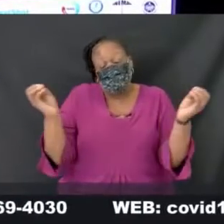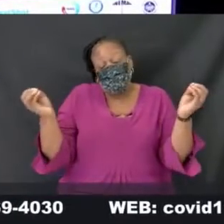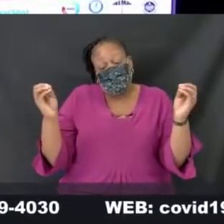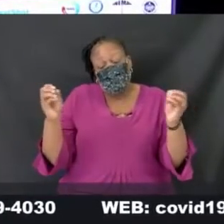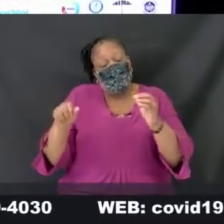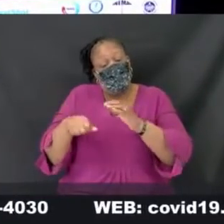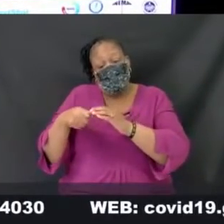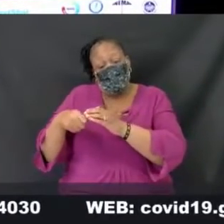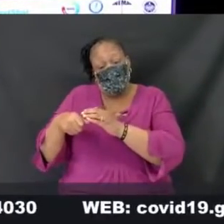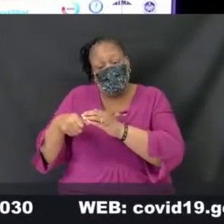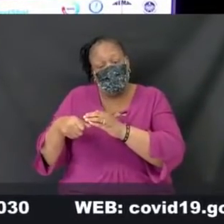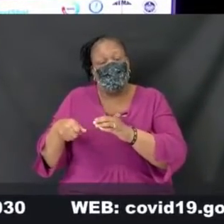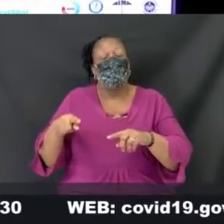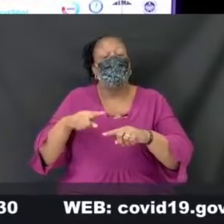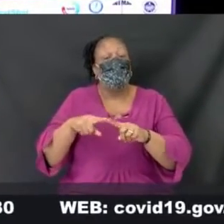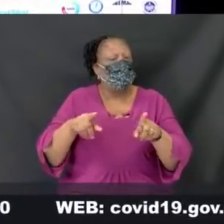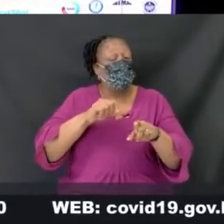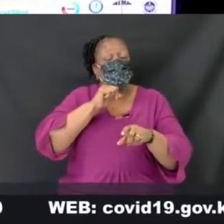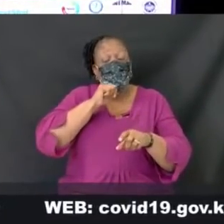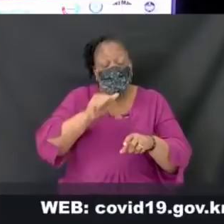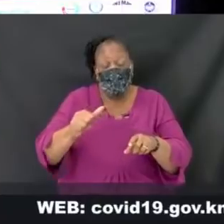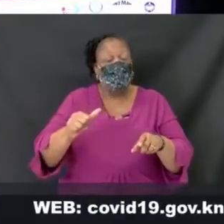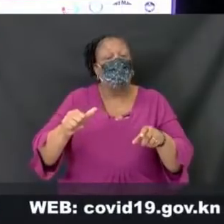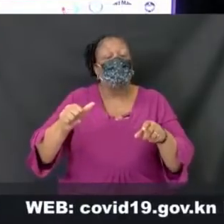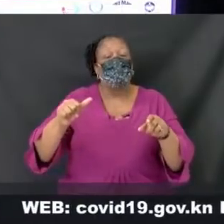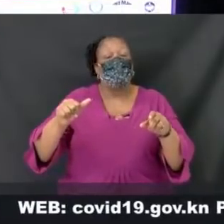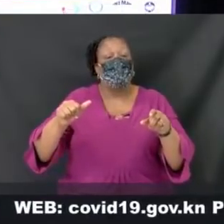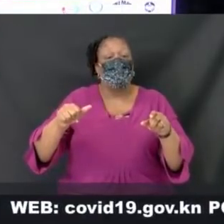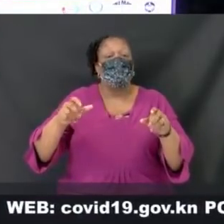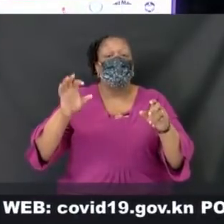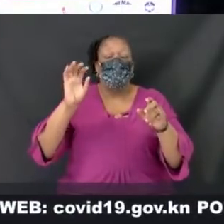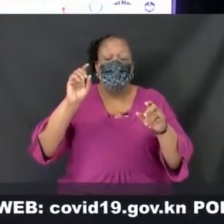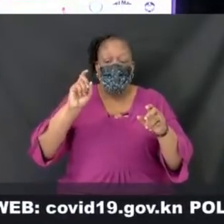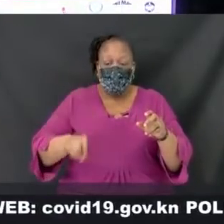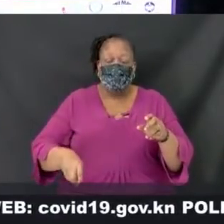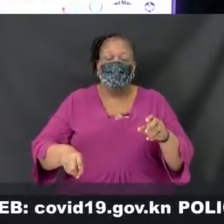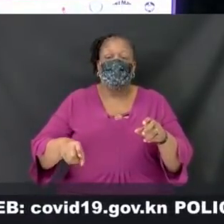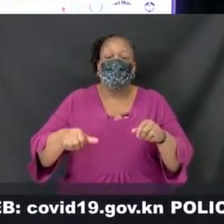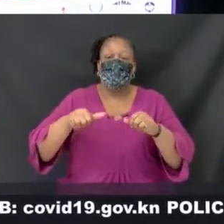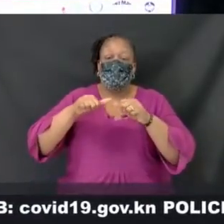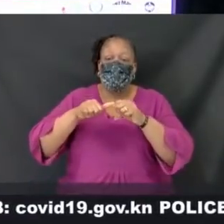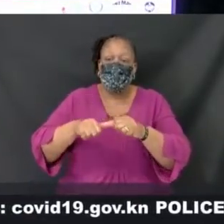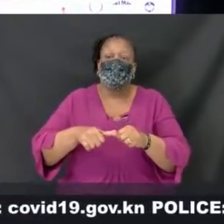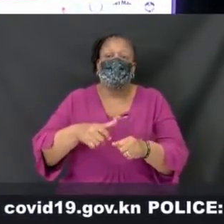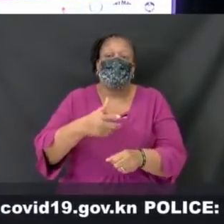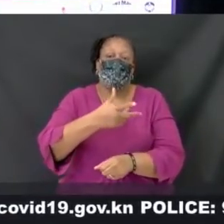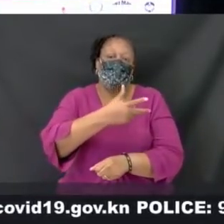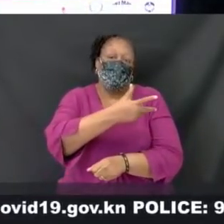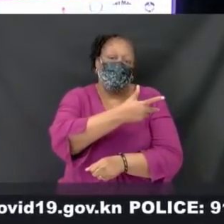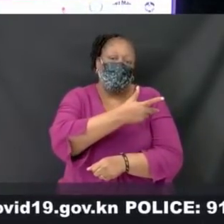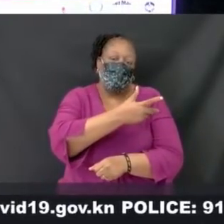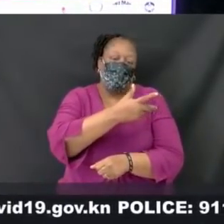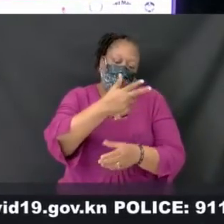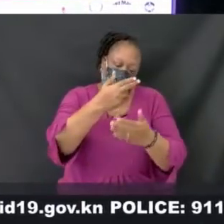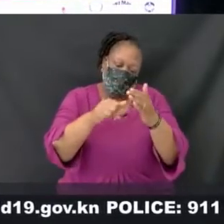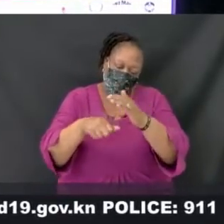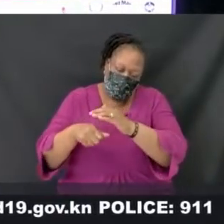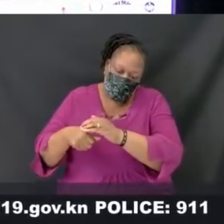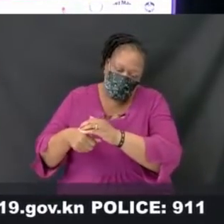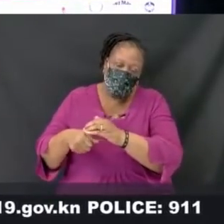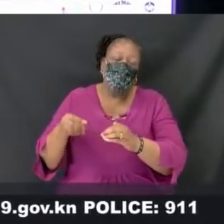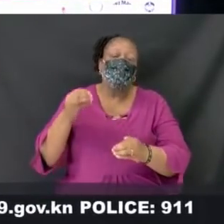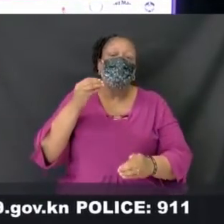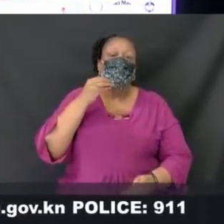are entering the country, you are required to quarantine for 9 days. And that 9 days could be at a approved